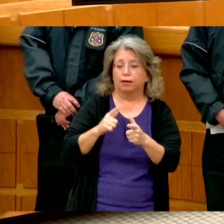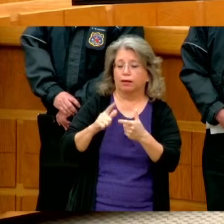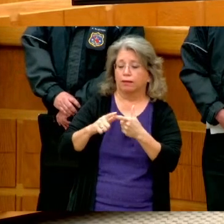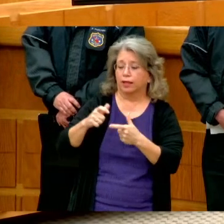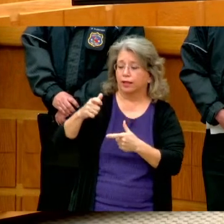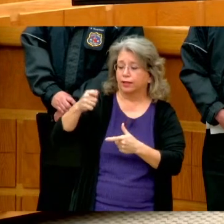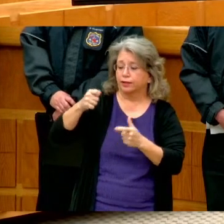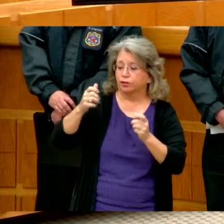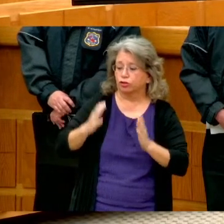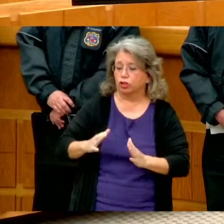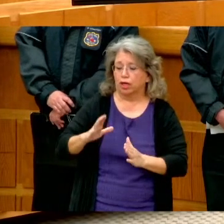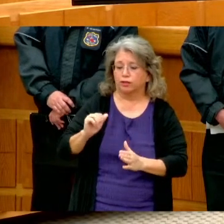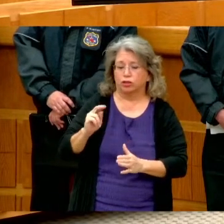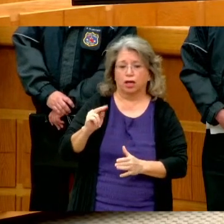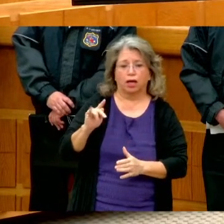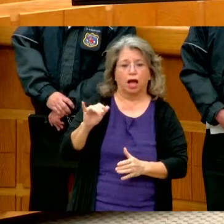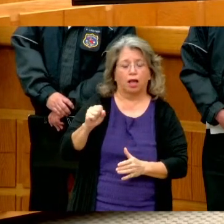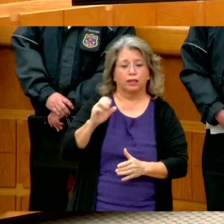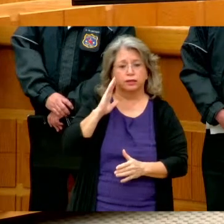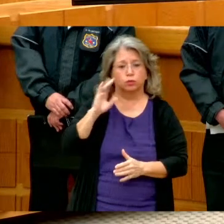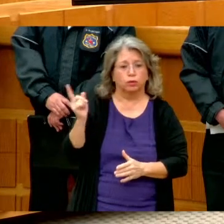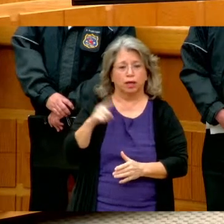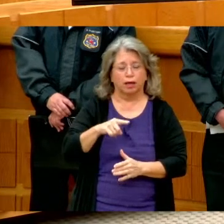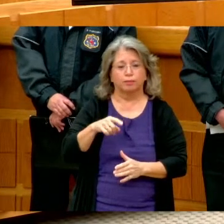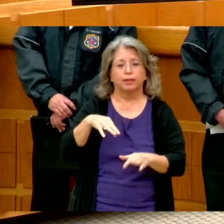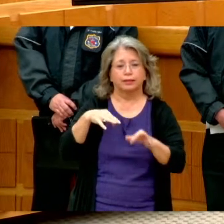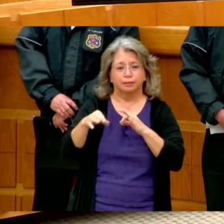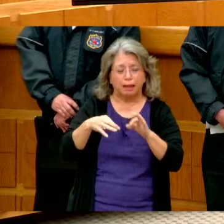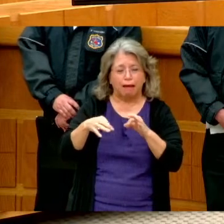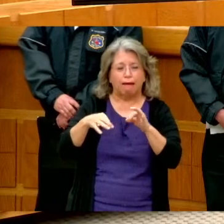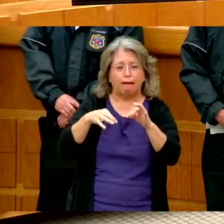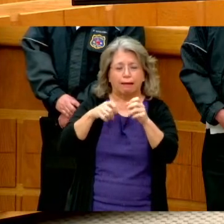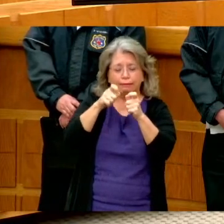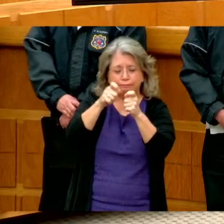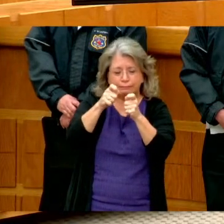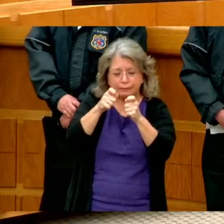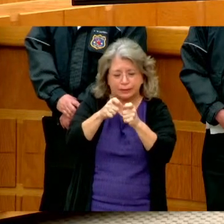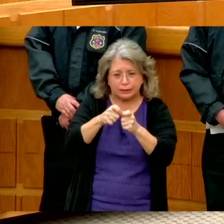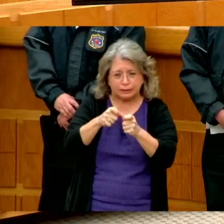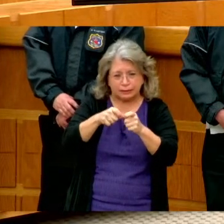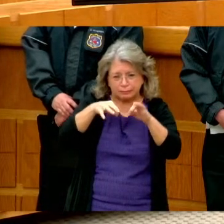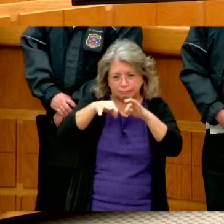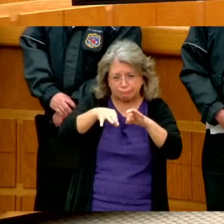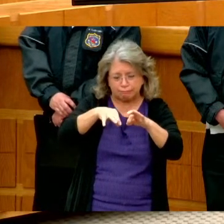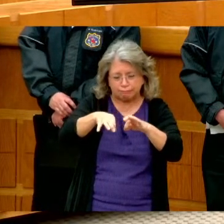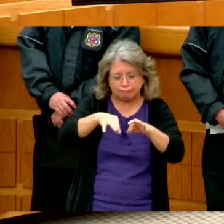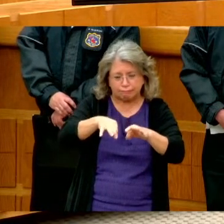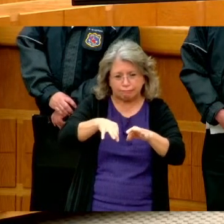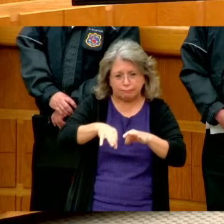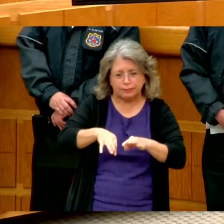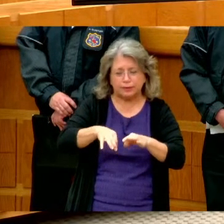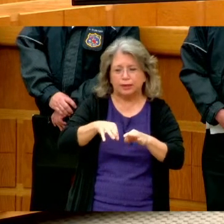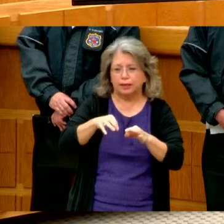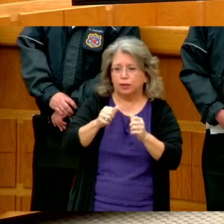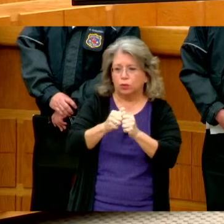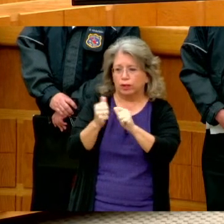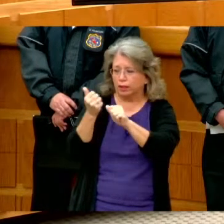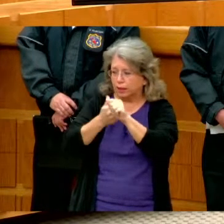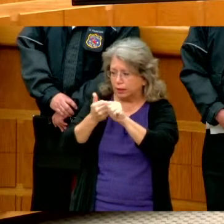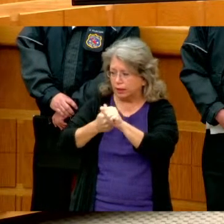to share as they say, the devil's in the details between what the judge has to say in that and the fire